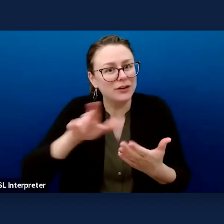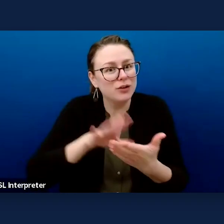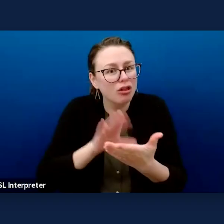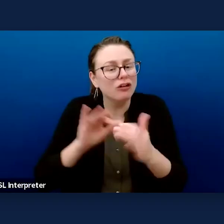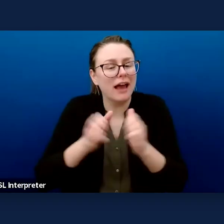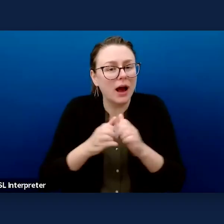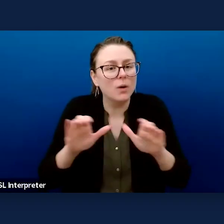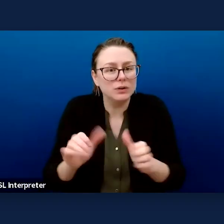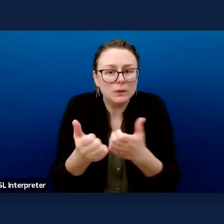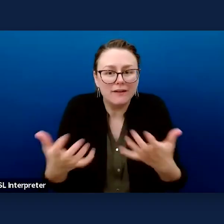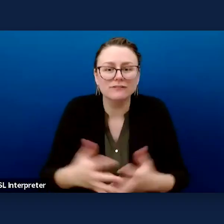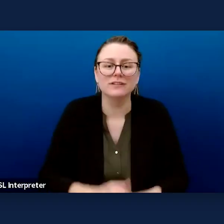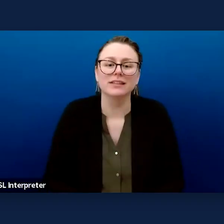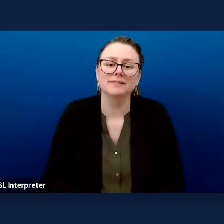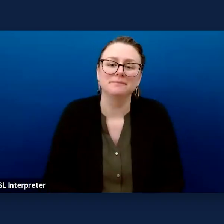do all of that. And,